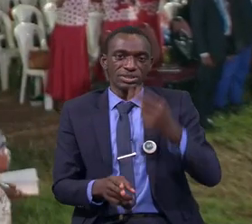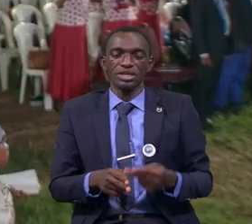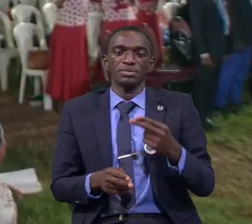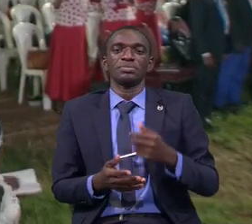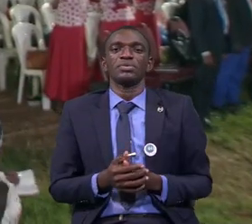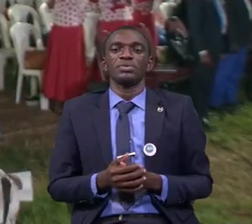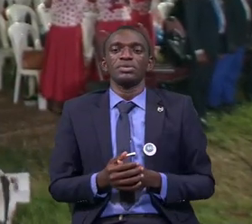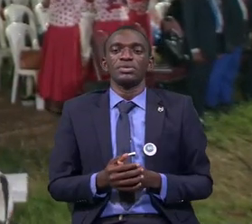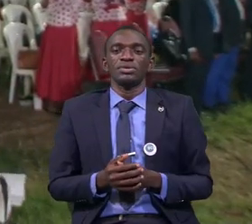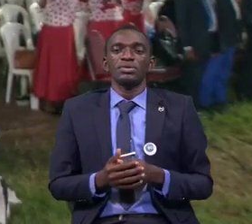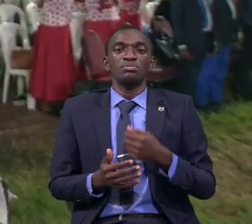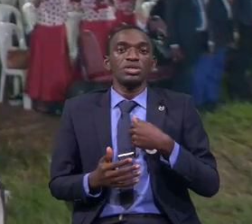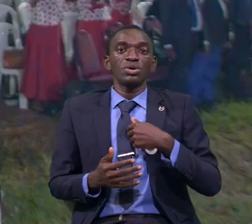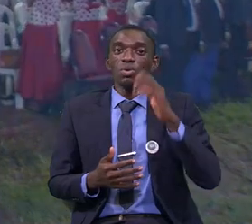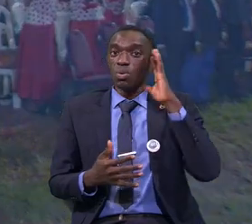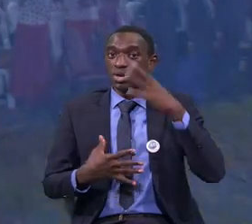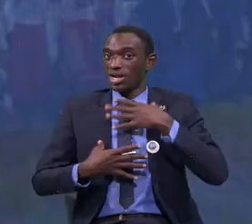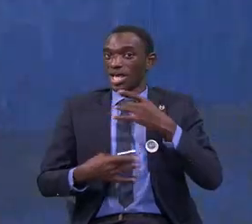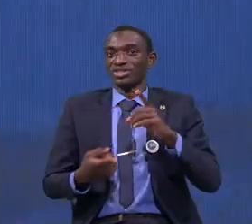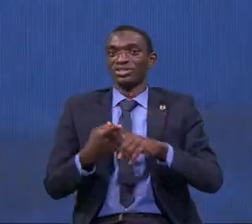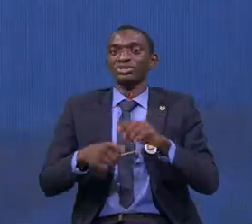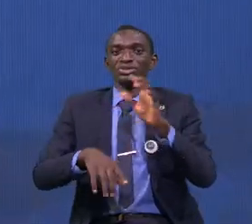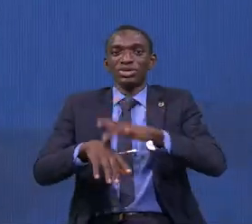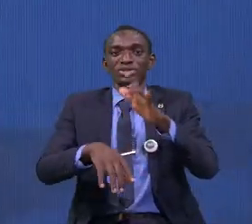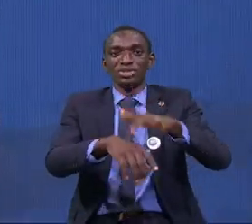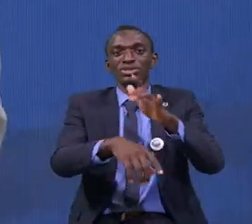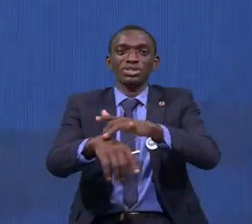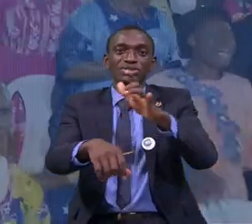I would have liked to just touch you, but heaven is